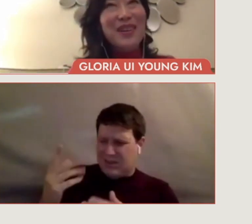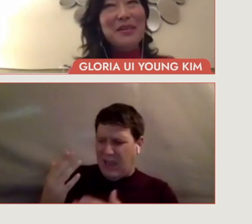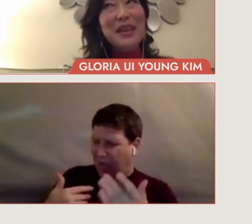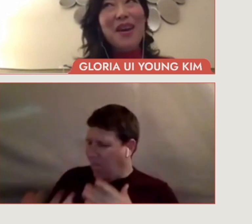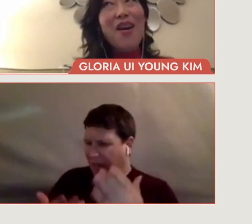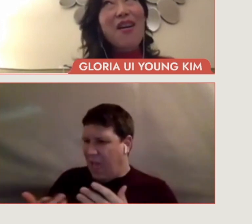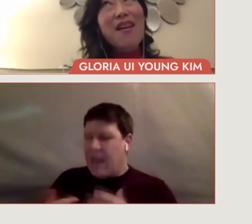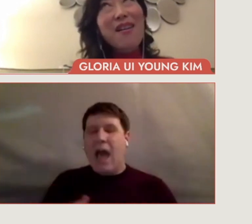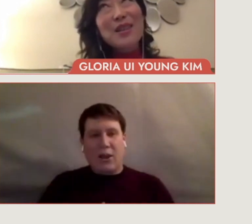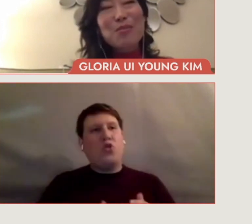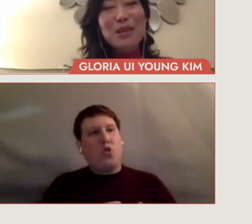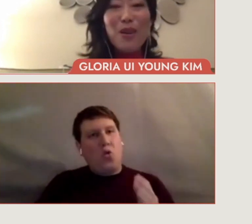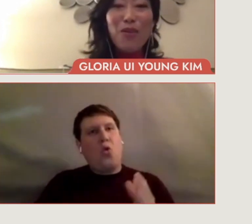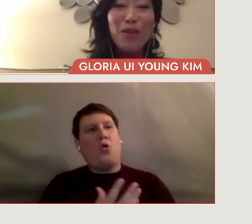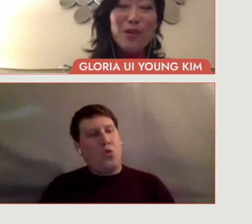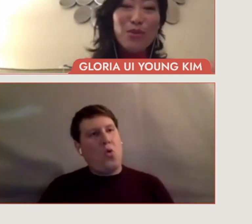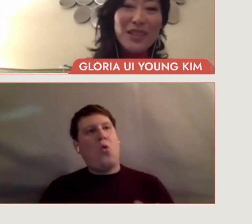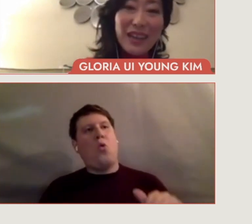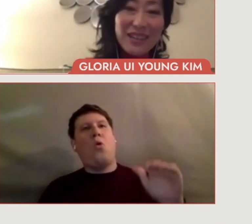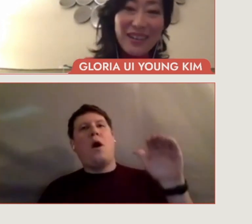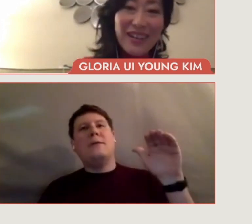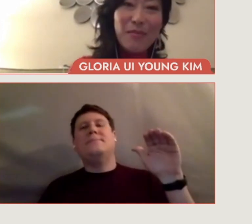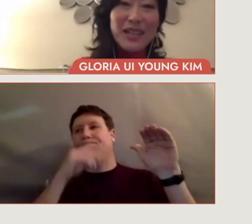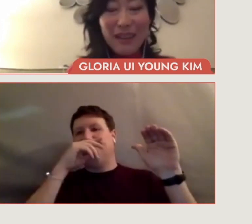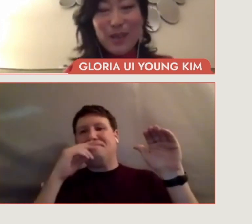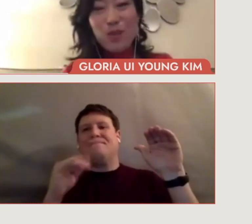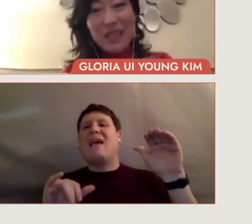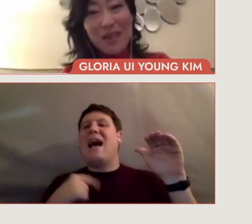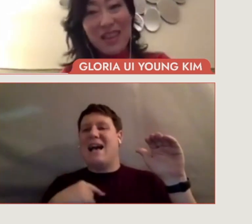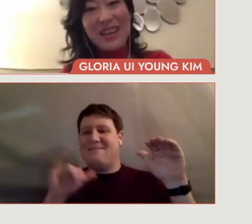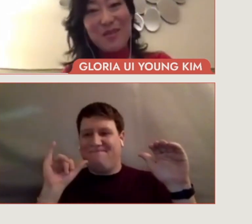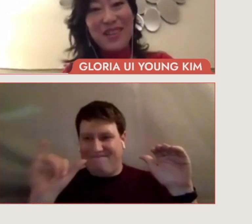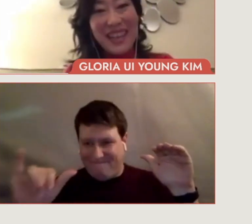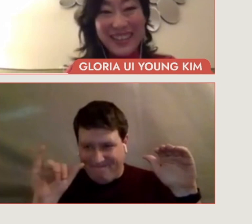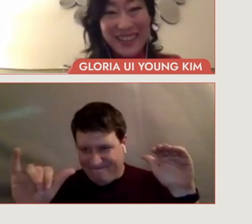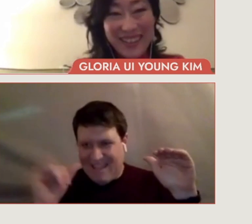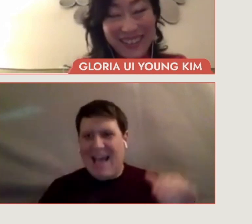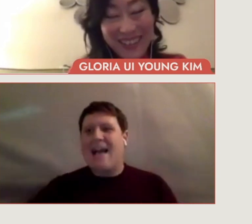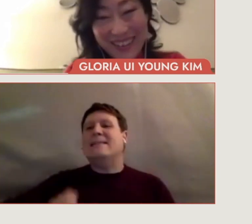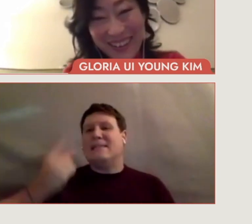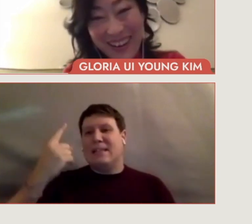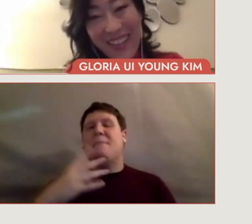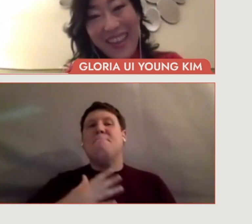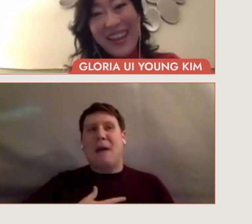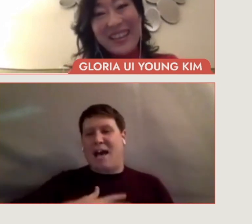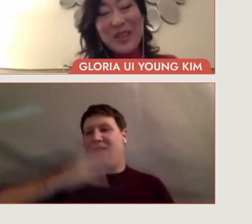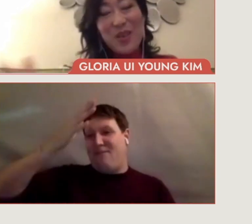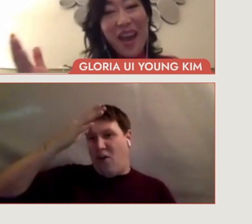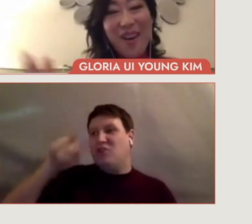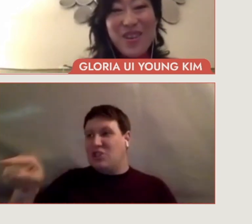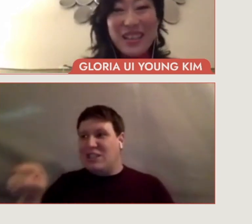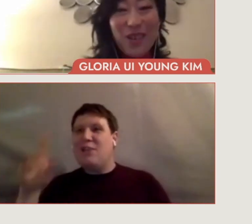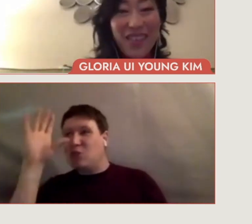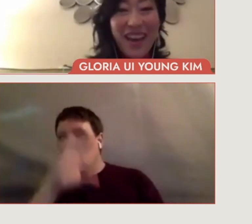older, and I was like, oh, she was looking for a new protector, and my dad was supposed to be that new protector. And so